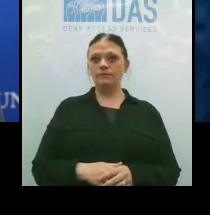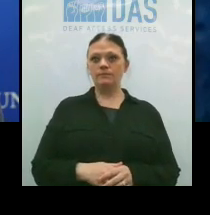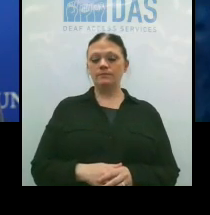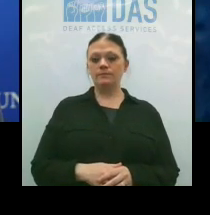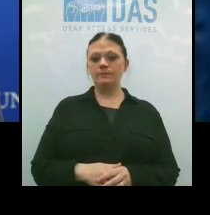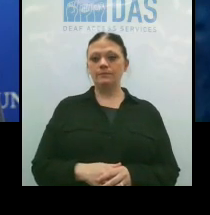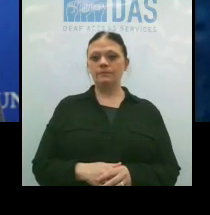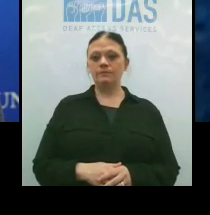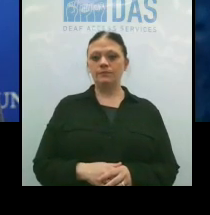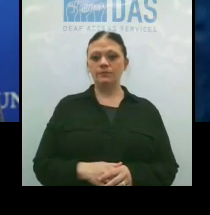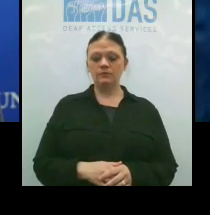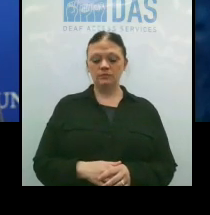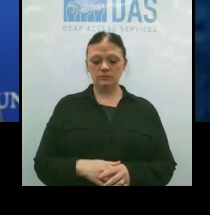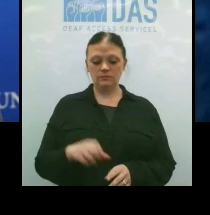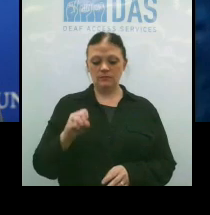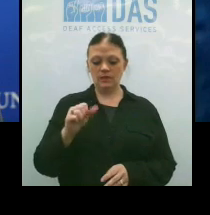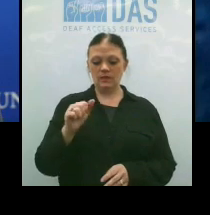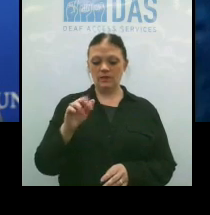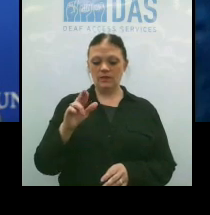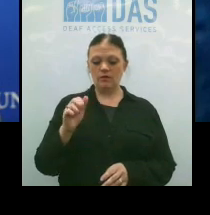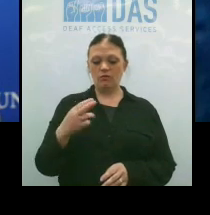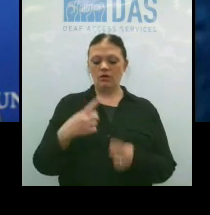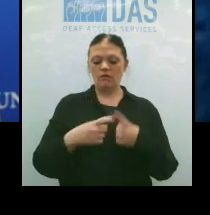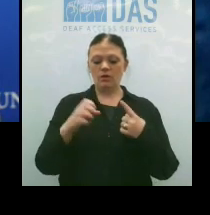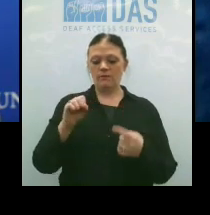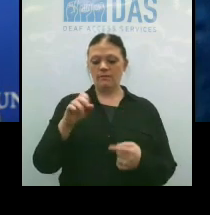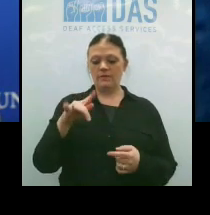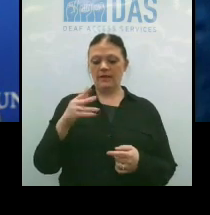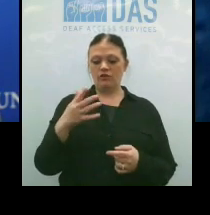Guess not. Sarah from Spectrum News.